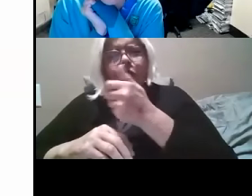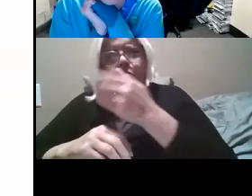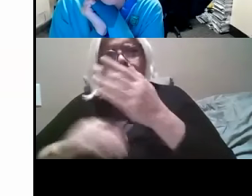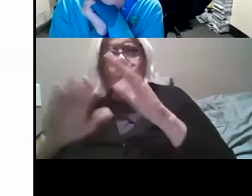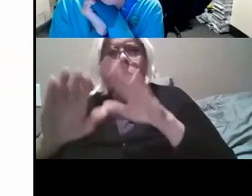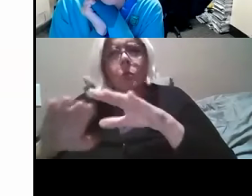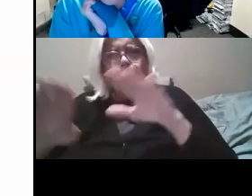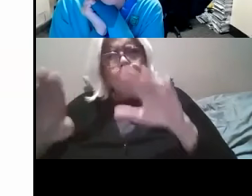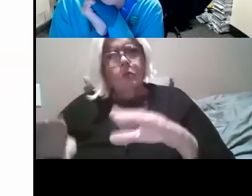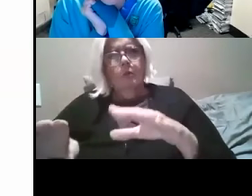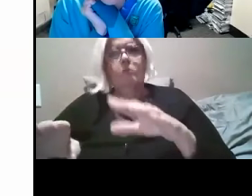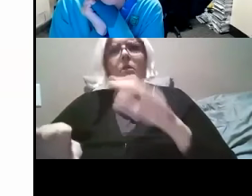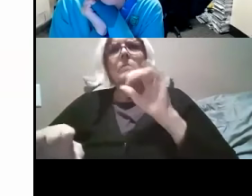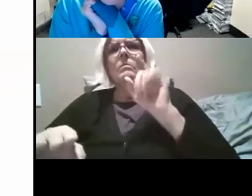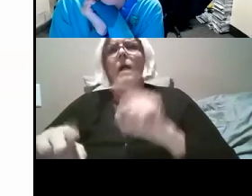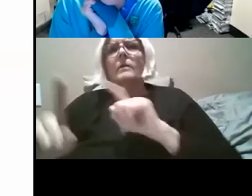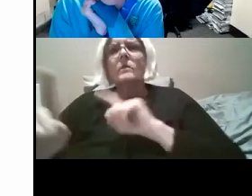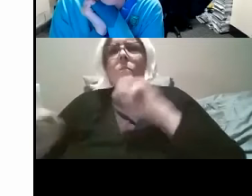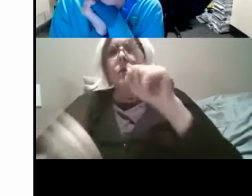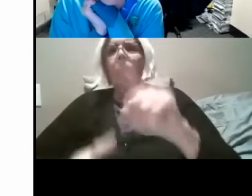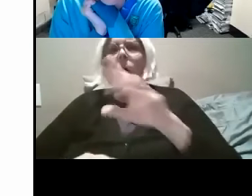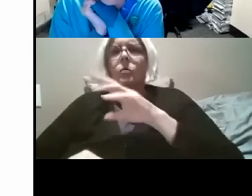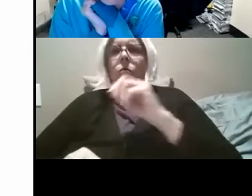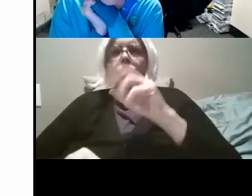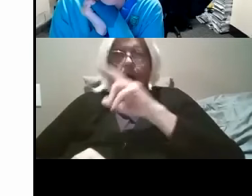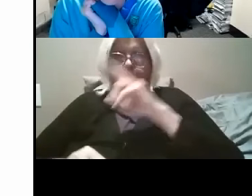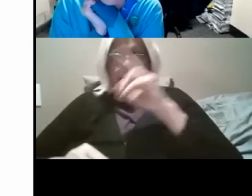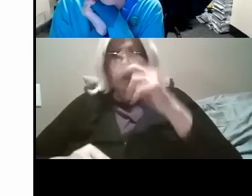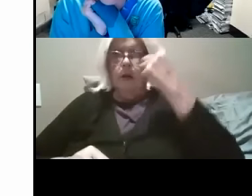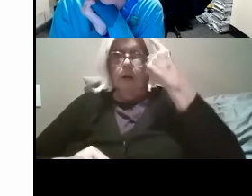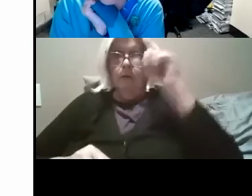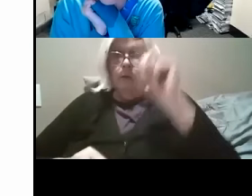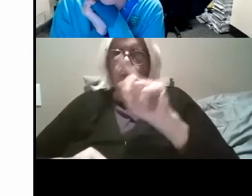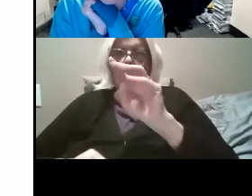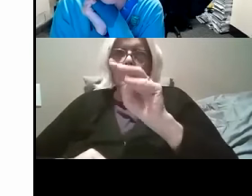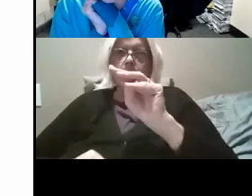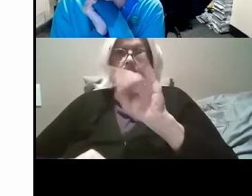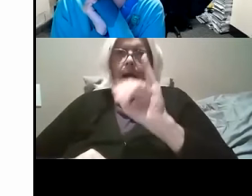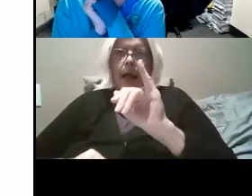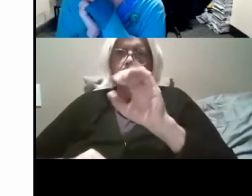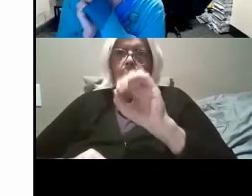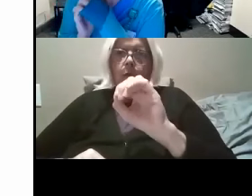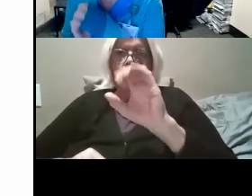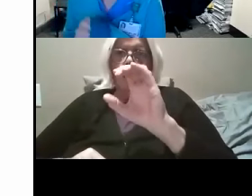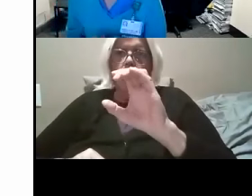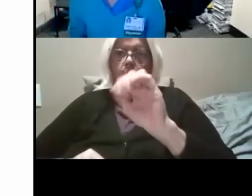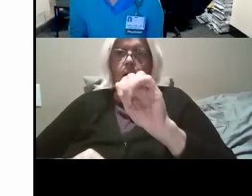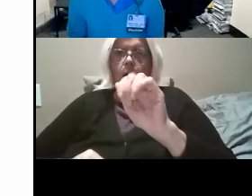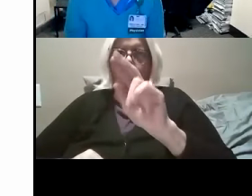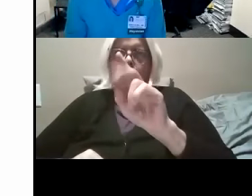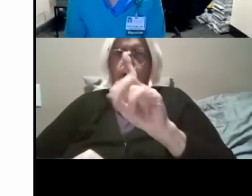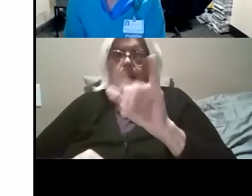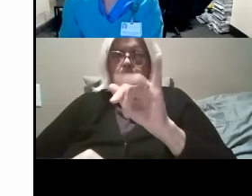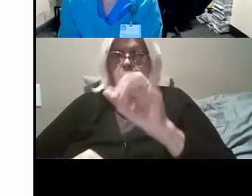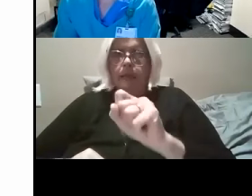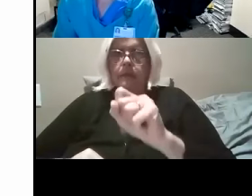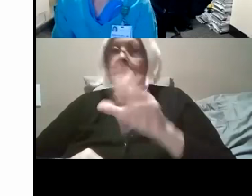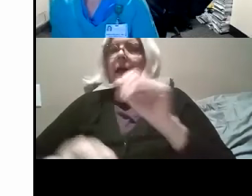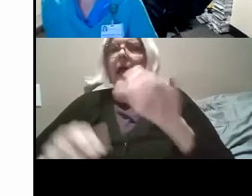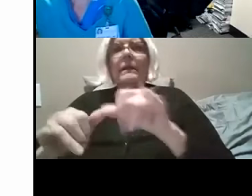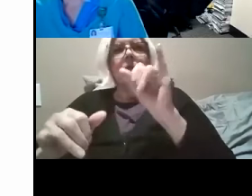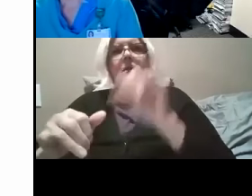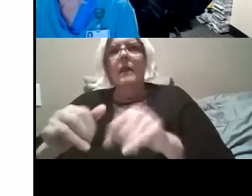COVID infection. And also really, truly, the vaccine-associated myocarditis cases that have been reported are